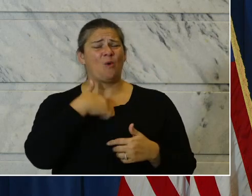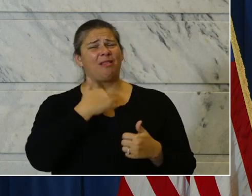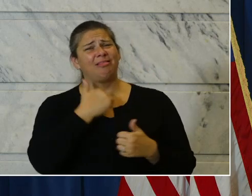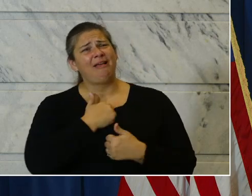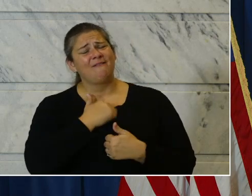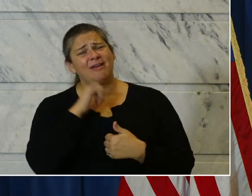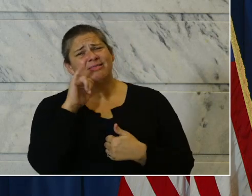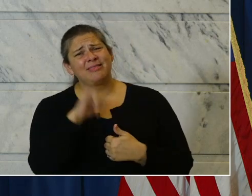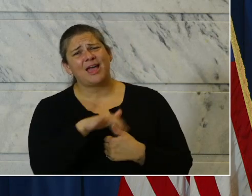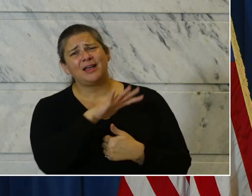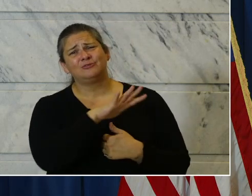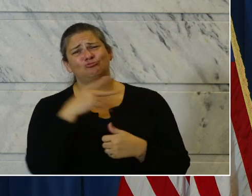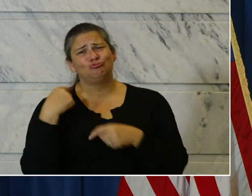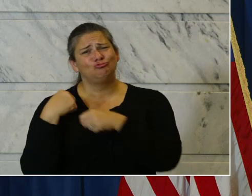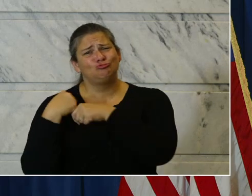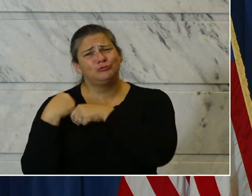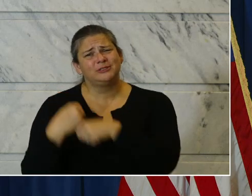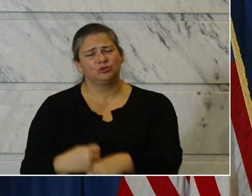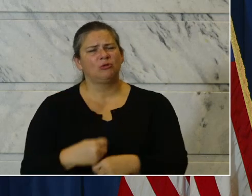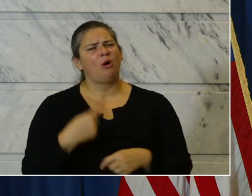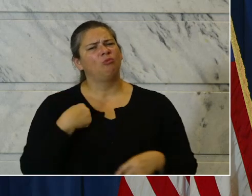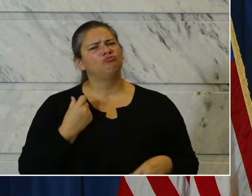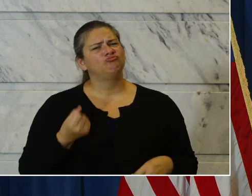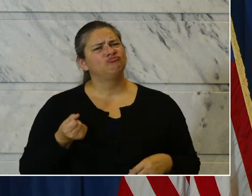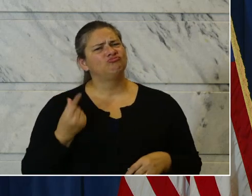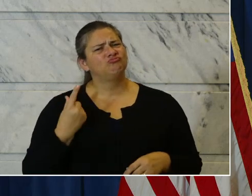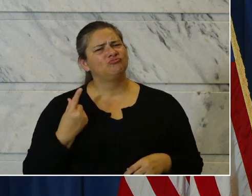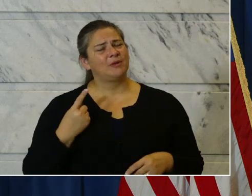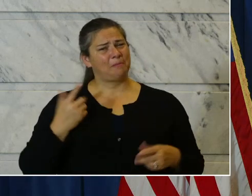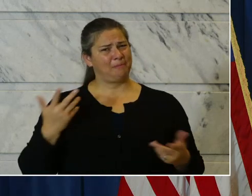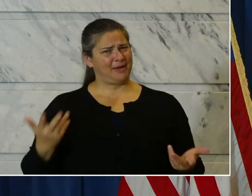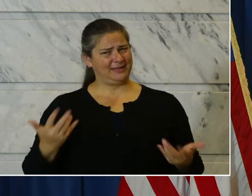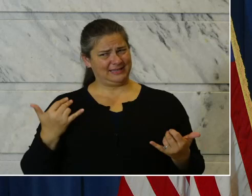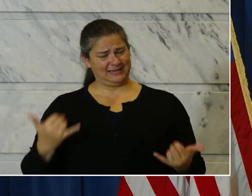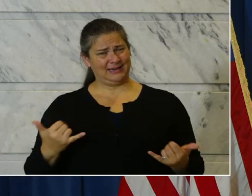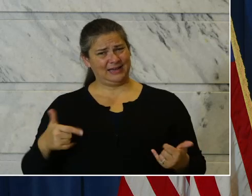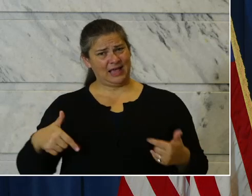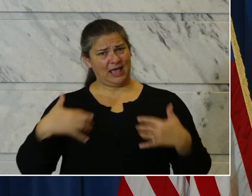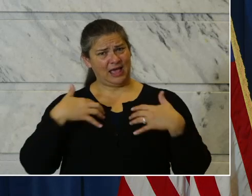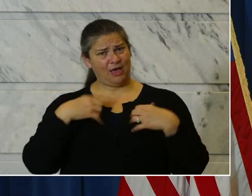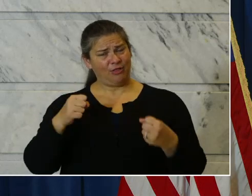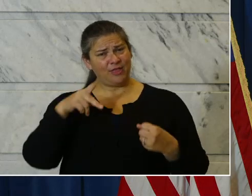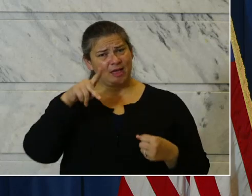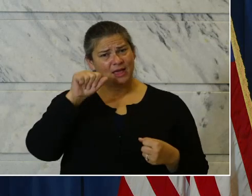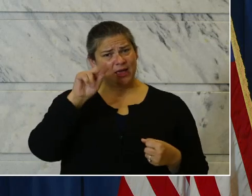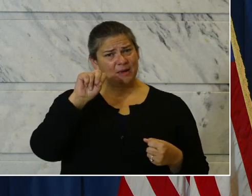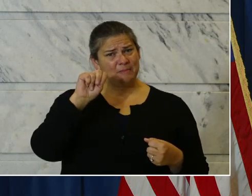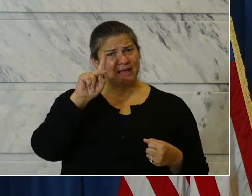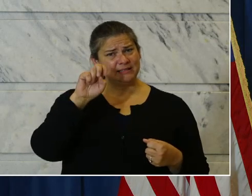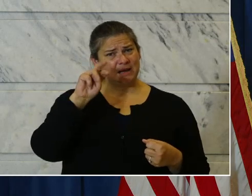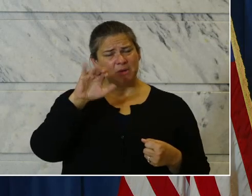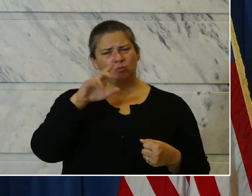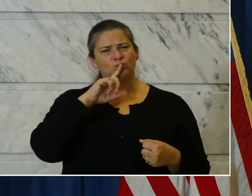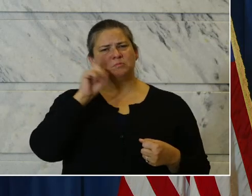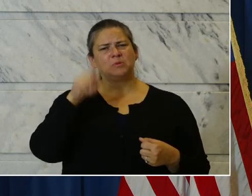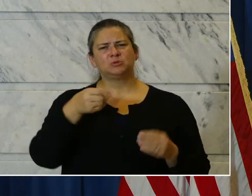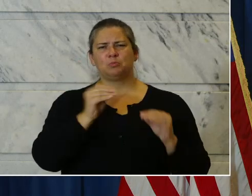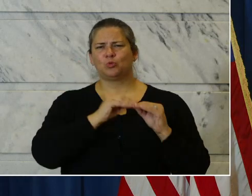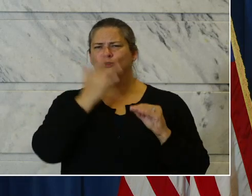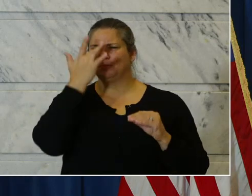and I get that, I do too. But we're in the middle of a worldwide health pandemic, and we've at least got to be smart about it.